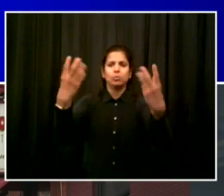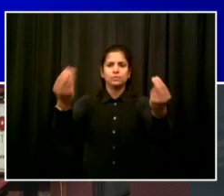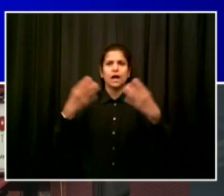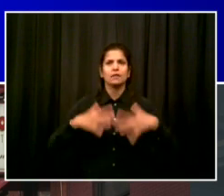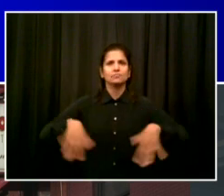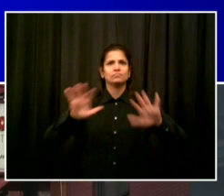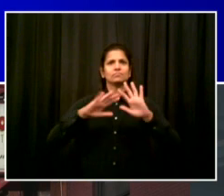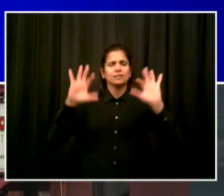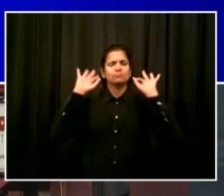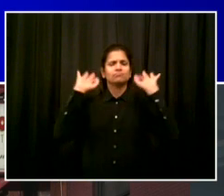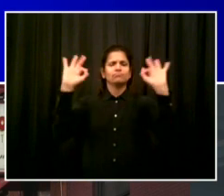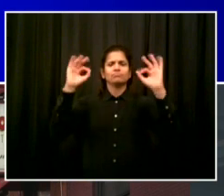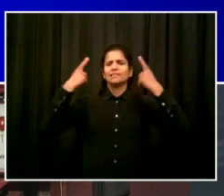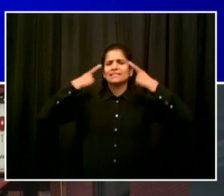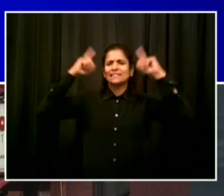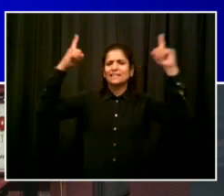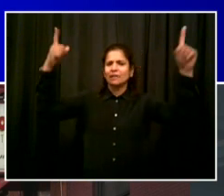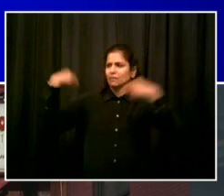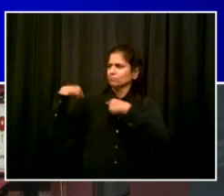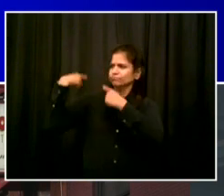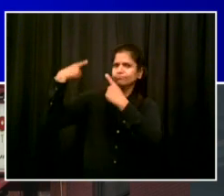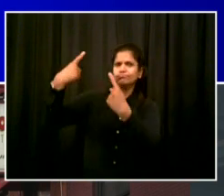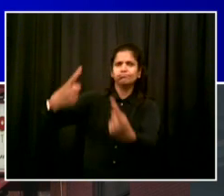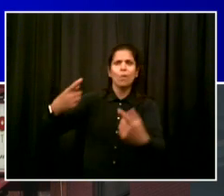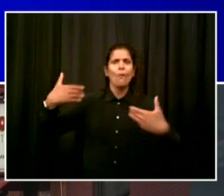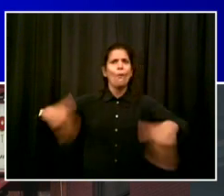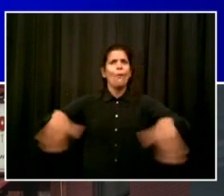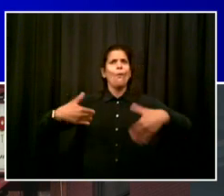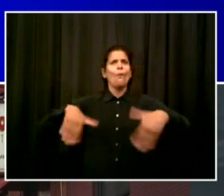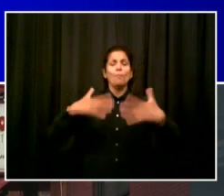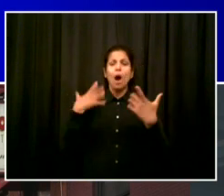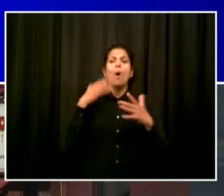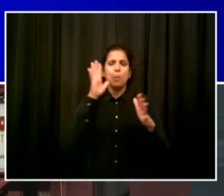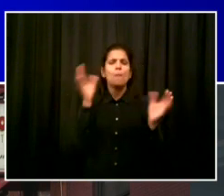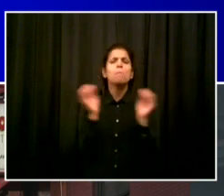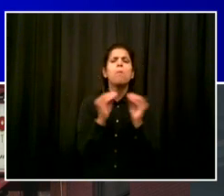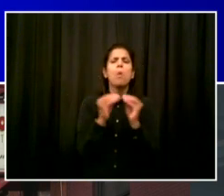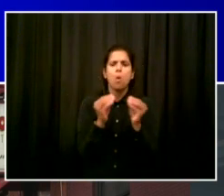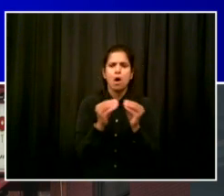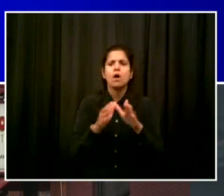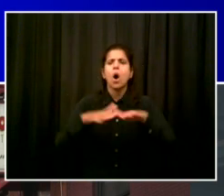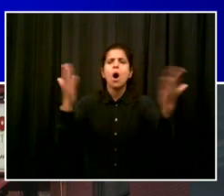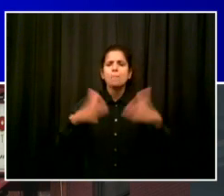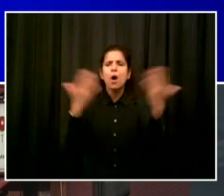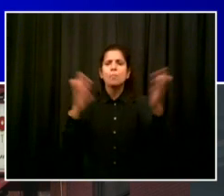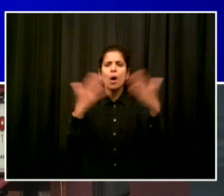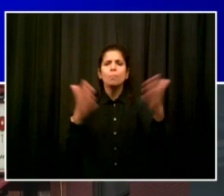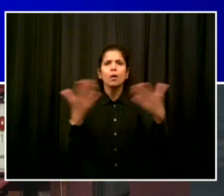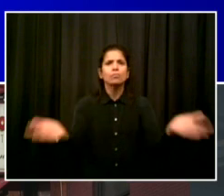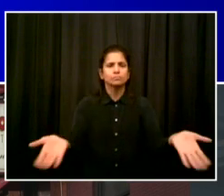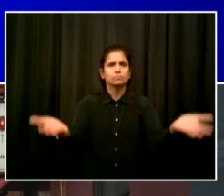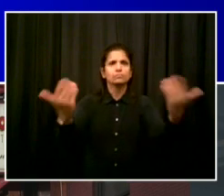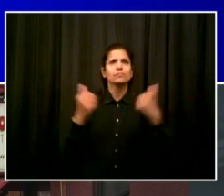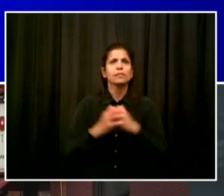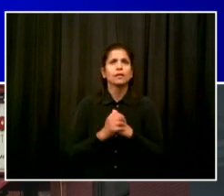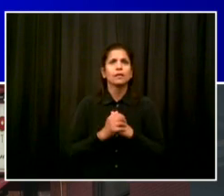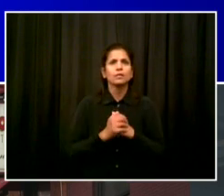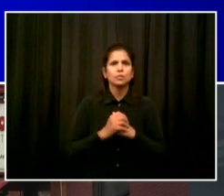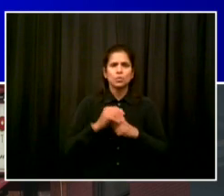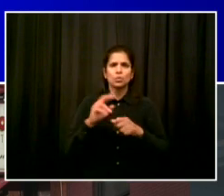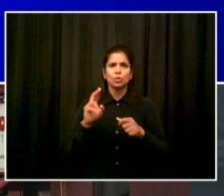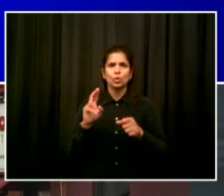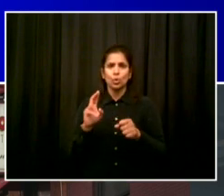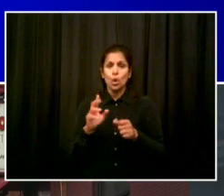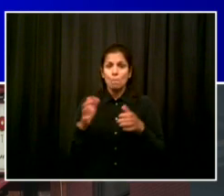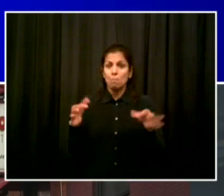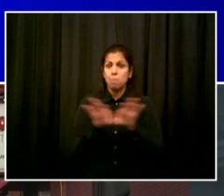will extend this initiative. The restaurants will be able to use the sidewalks. They'll be able to use the curbs through September,